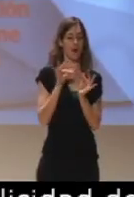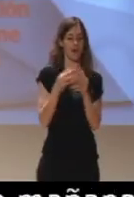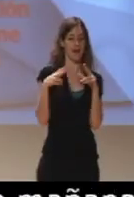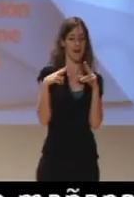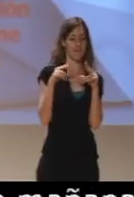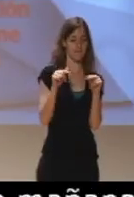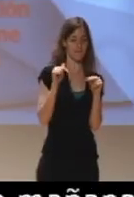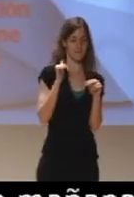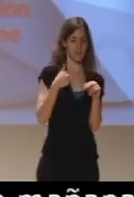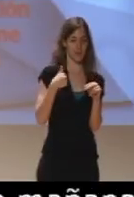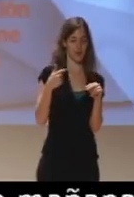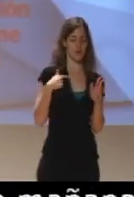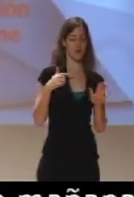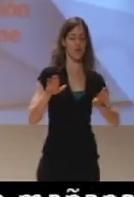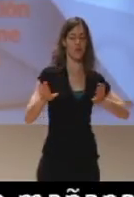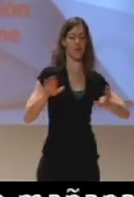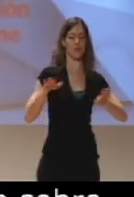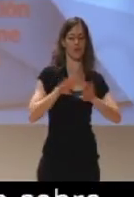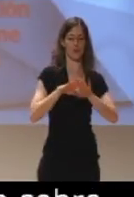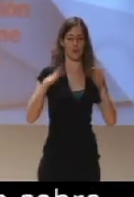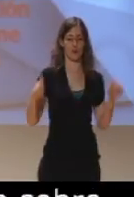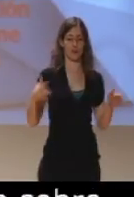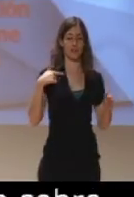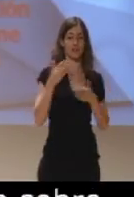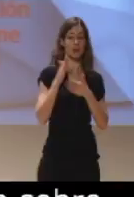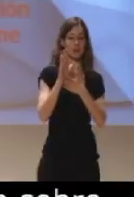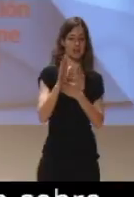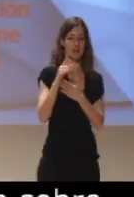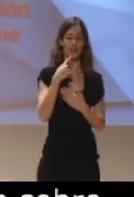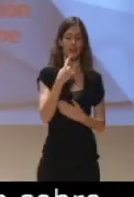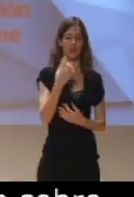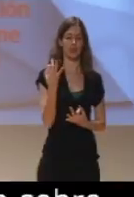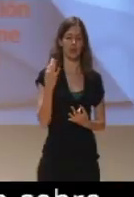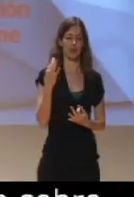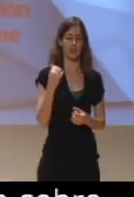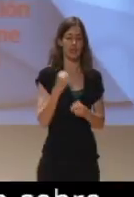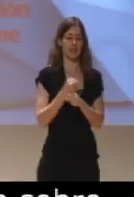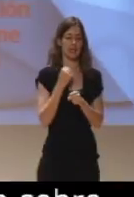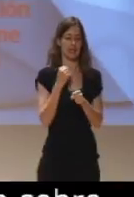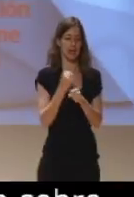I will chair at the end of the morning on